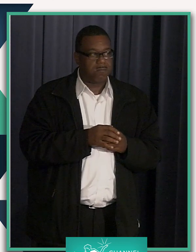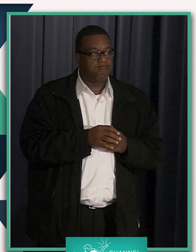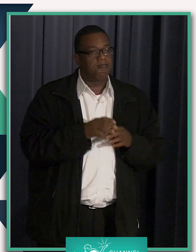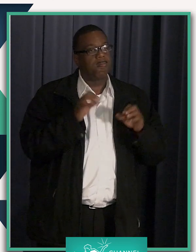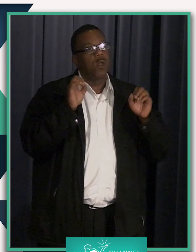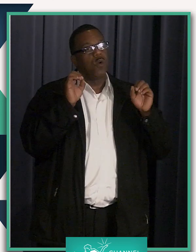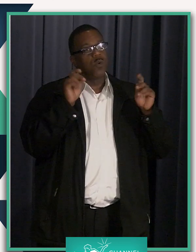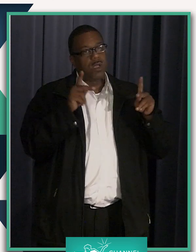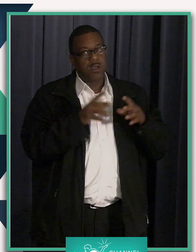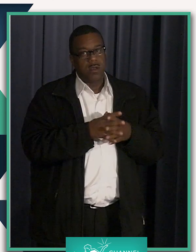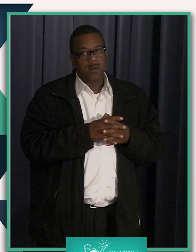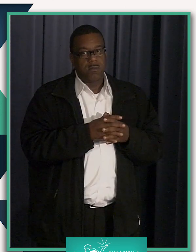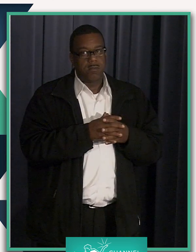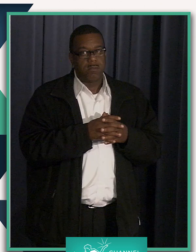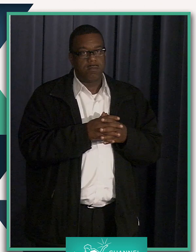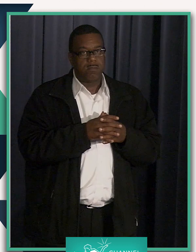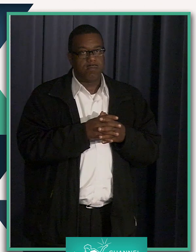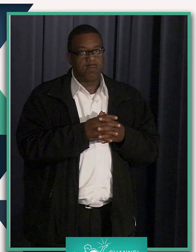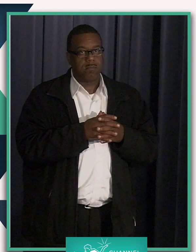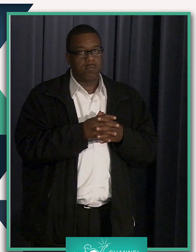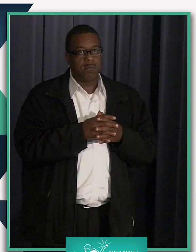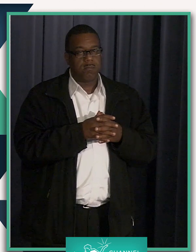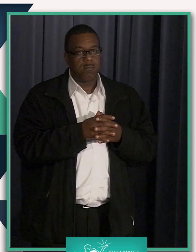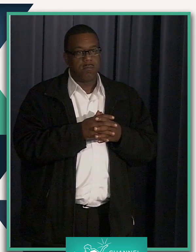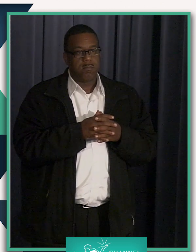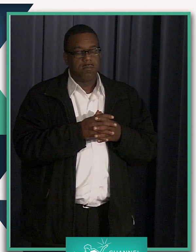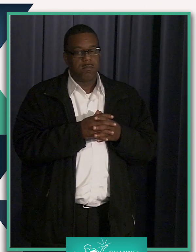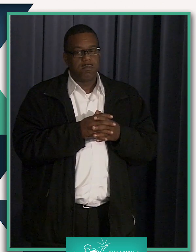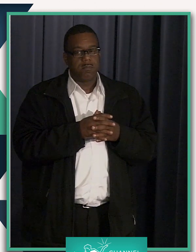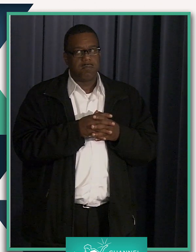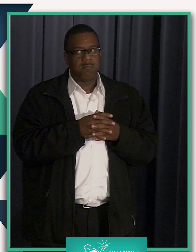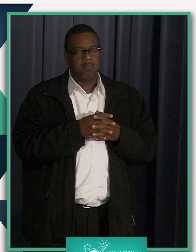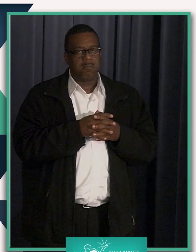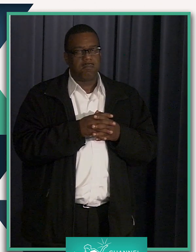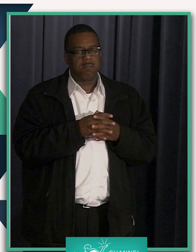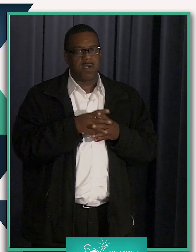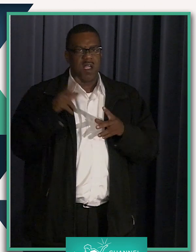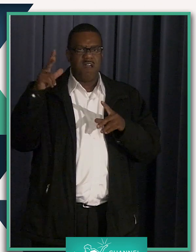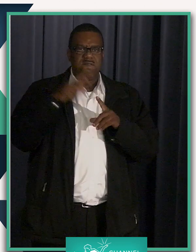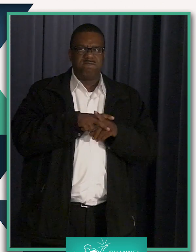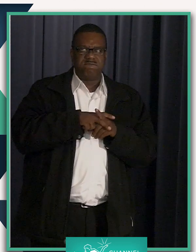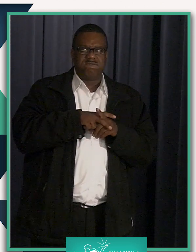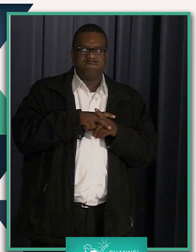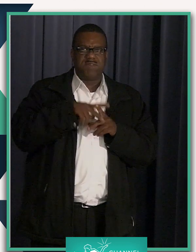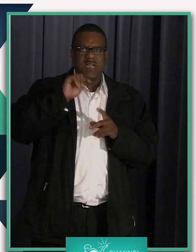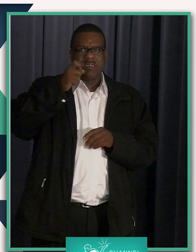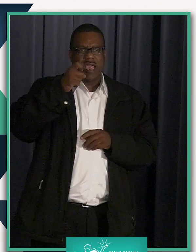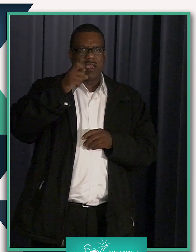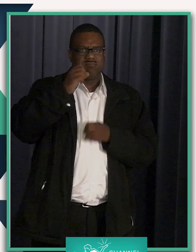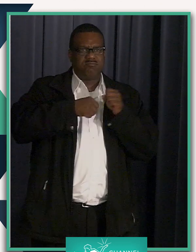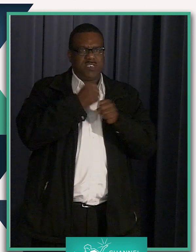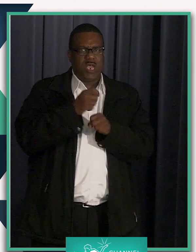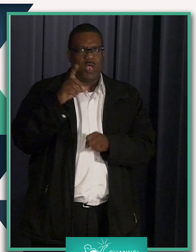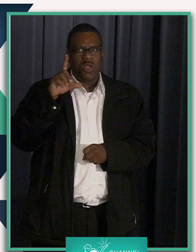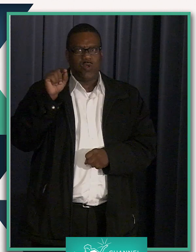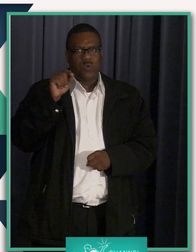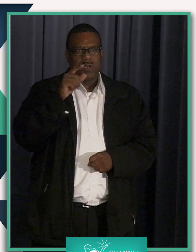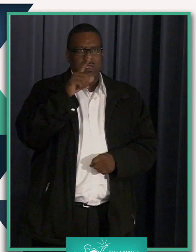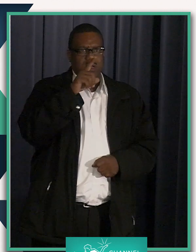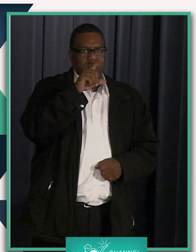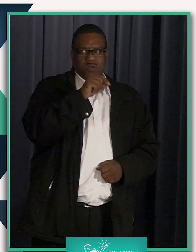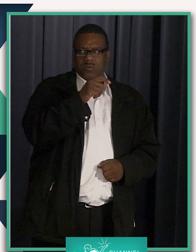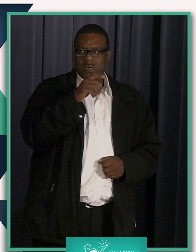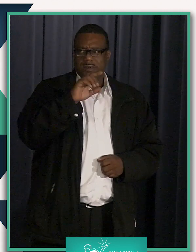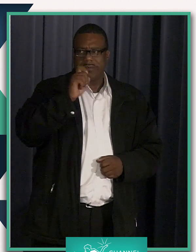Okay. I filed my 2019-2020 taxes. I claimed my dependents. I got my stimulus